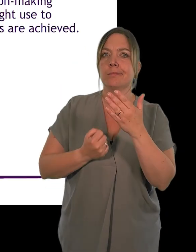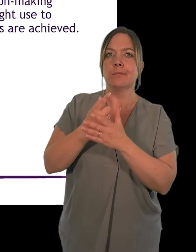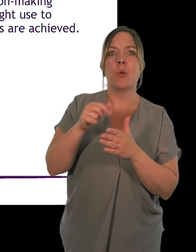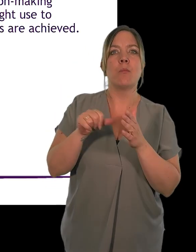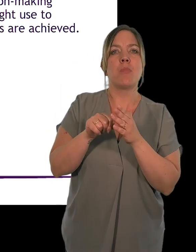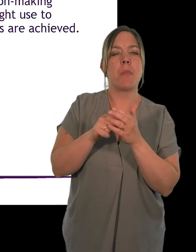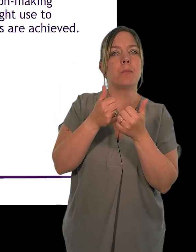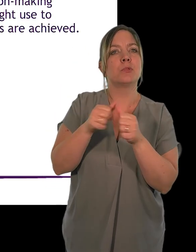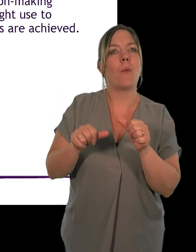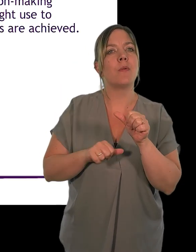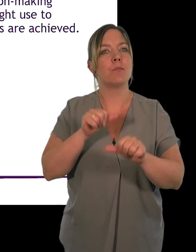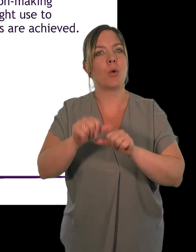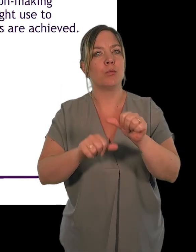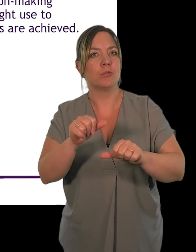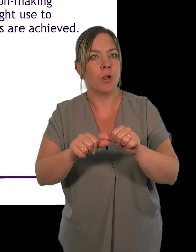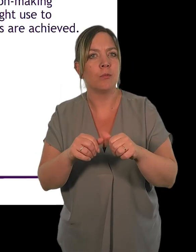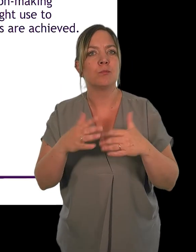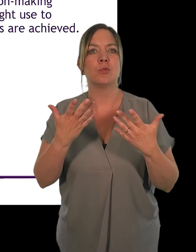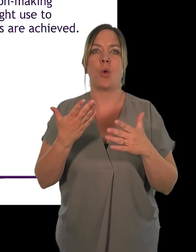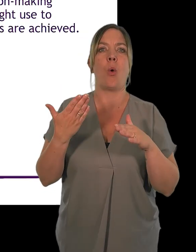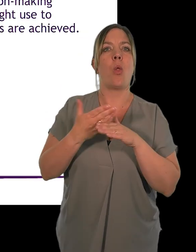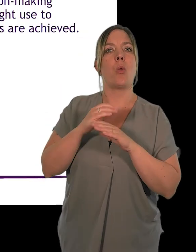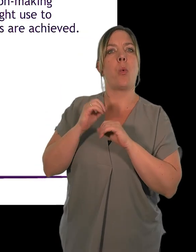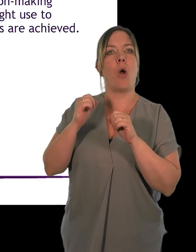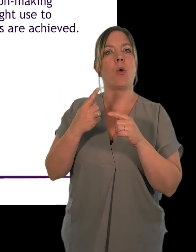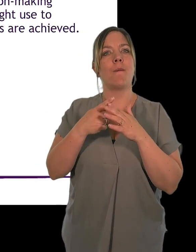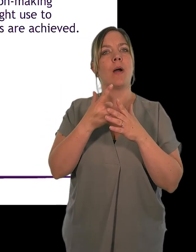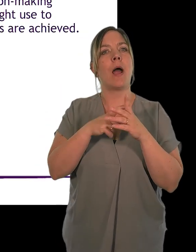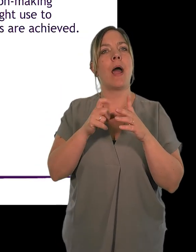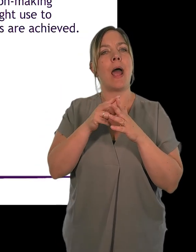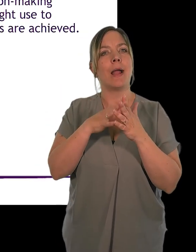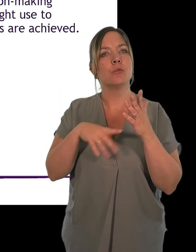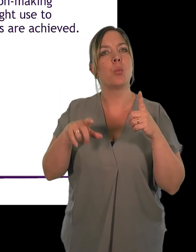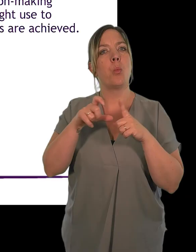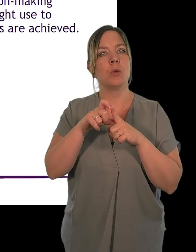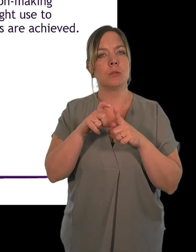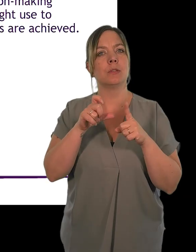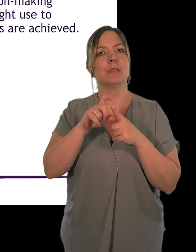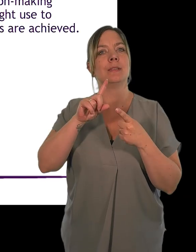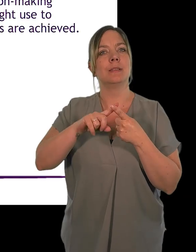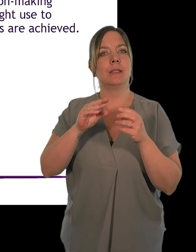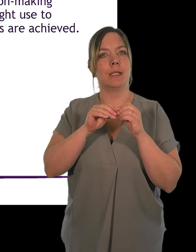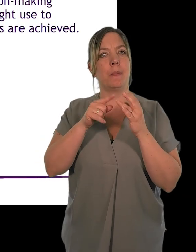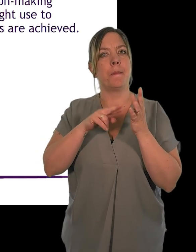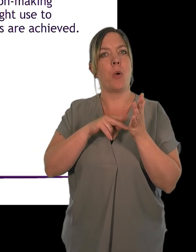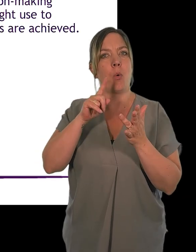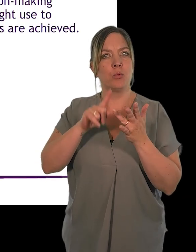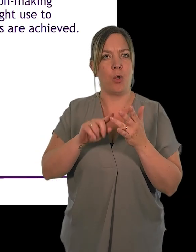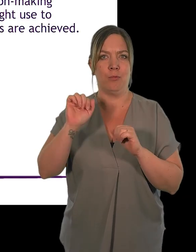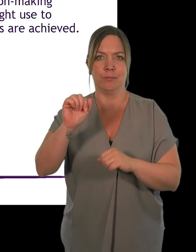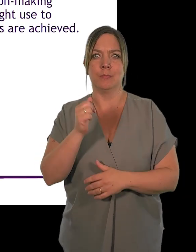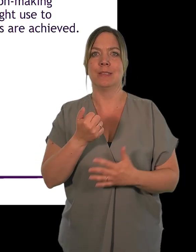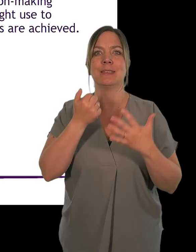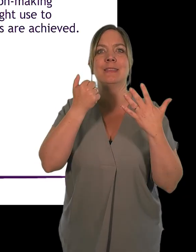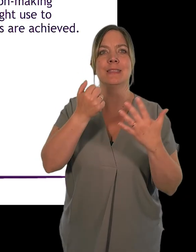the work of Edward de Bono on his 6 thinking hats and lateral thinking would be useful